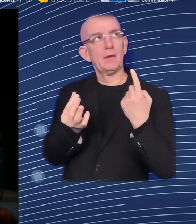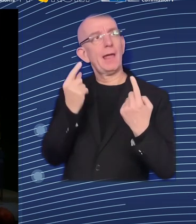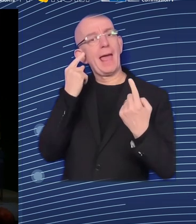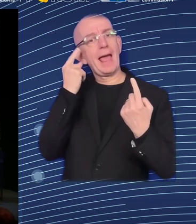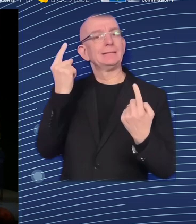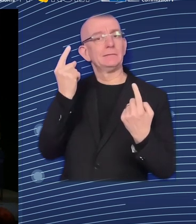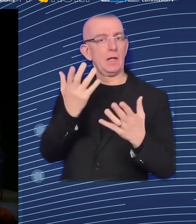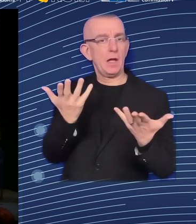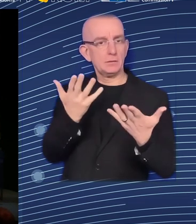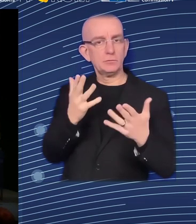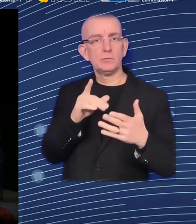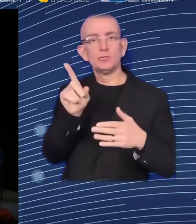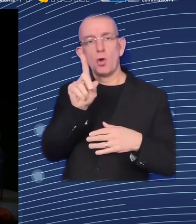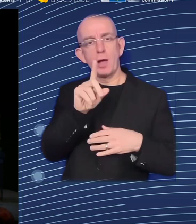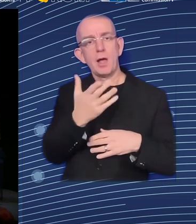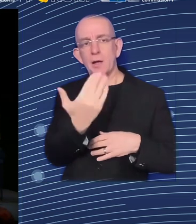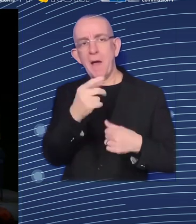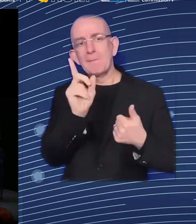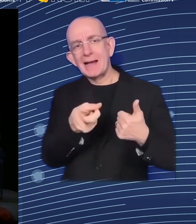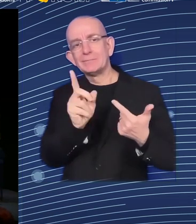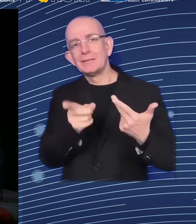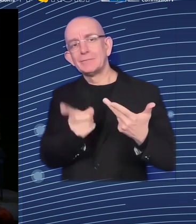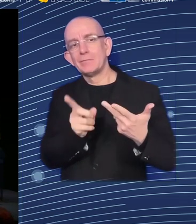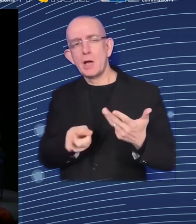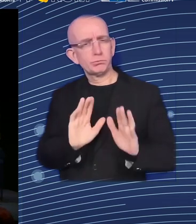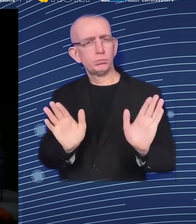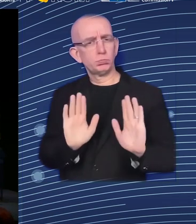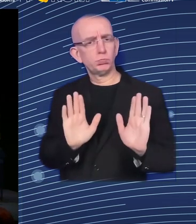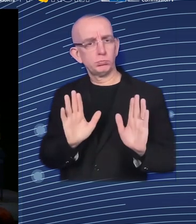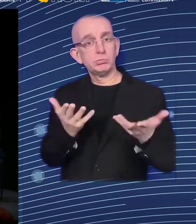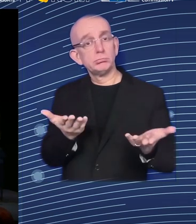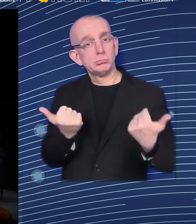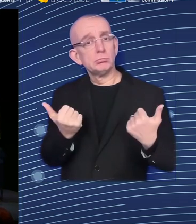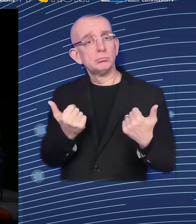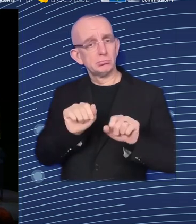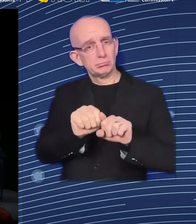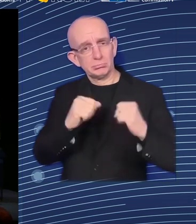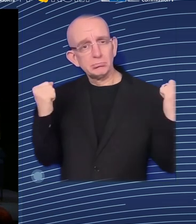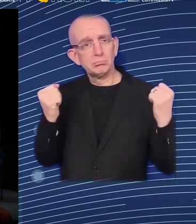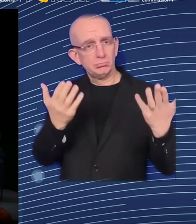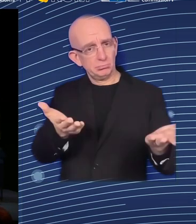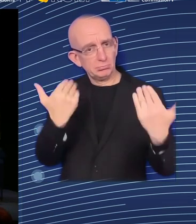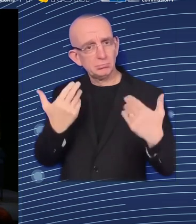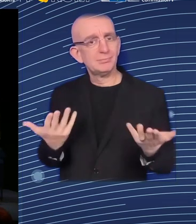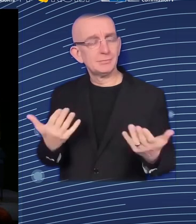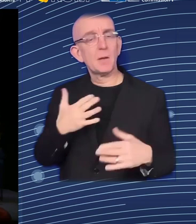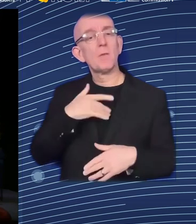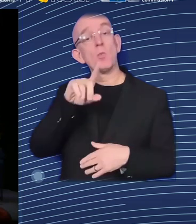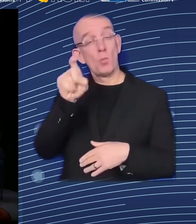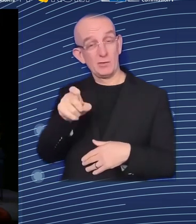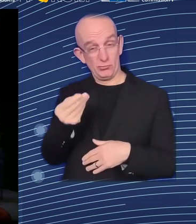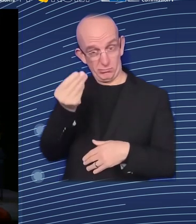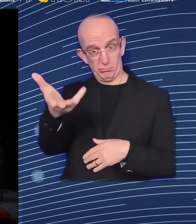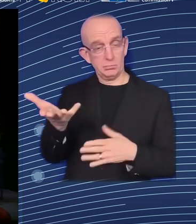for anybody else who would like to intervene, how can we overcome that? Because if women don't apply,